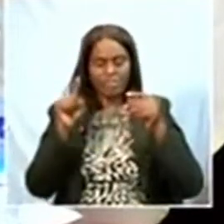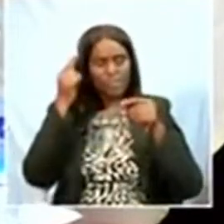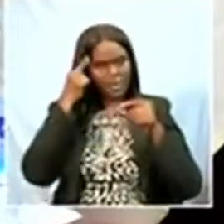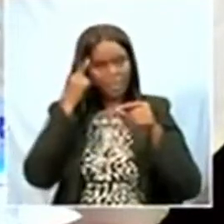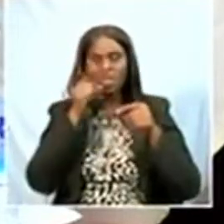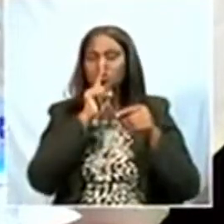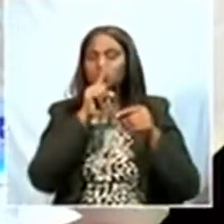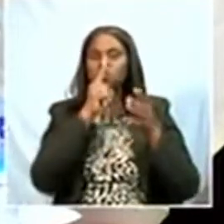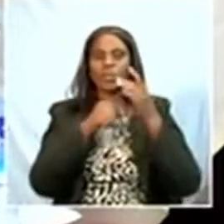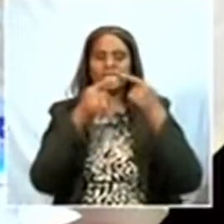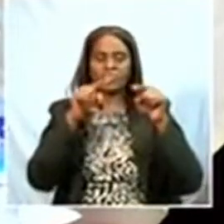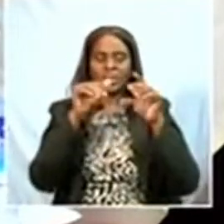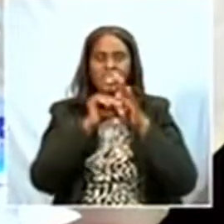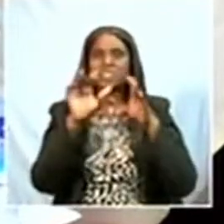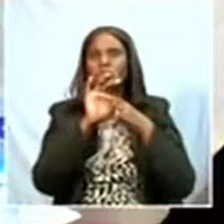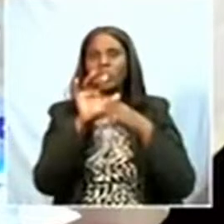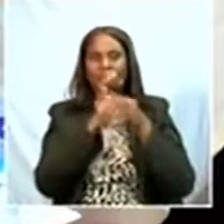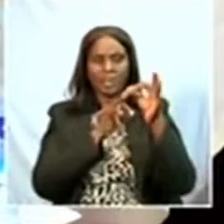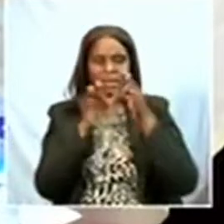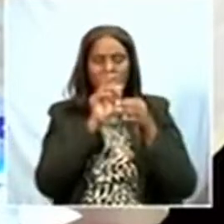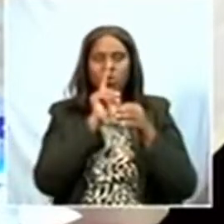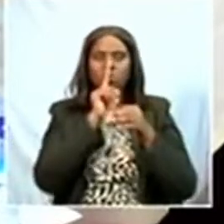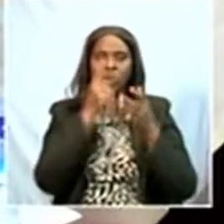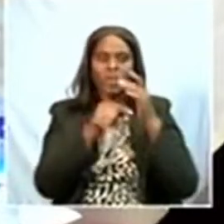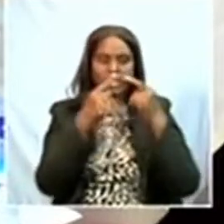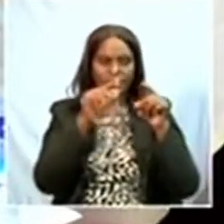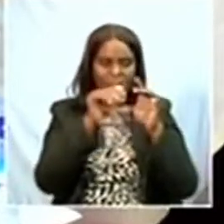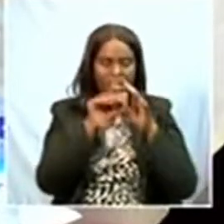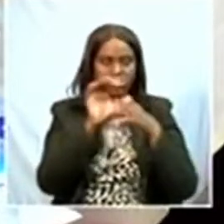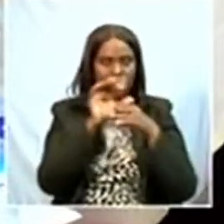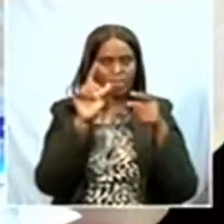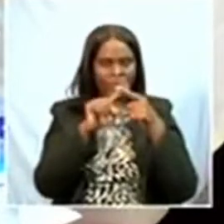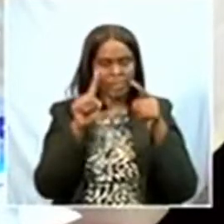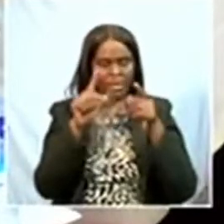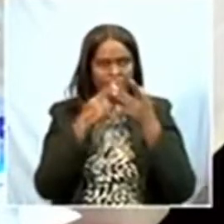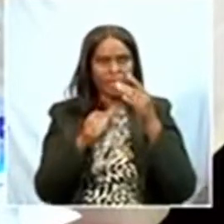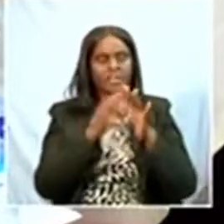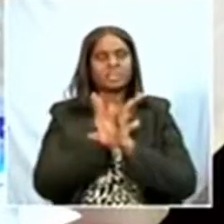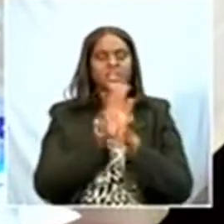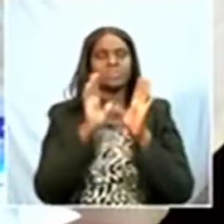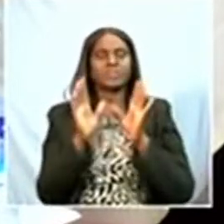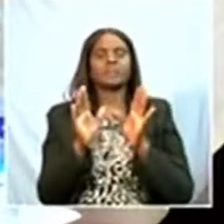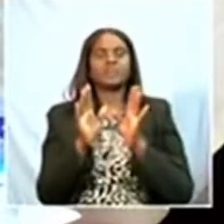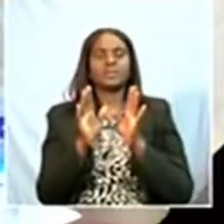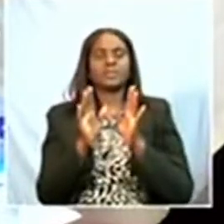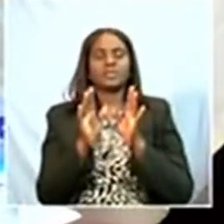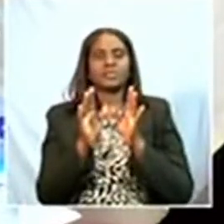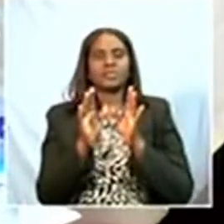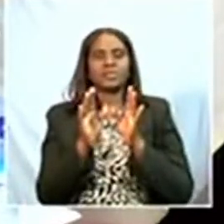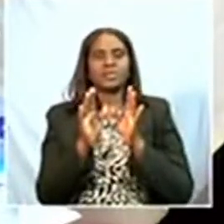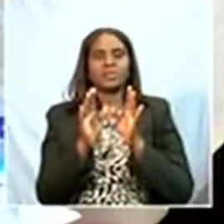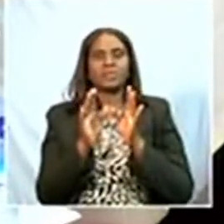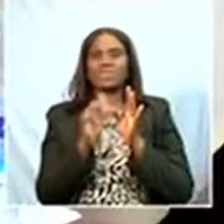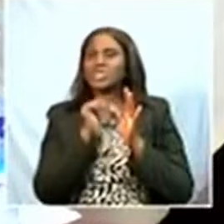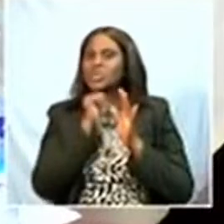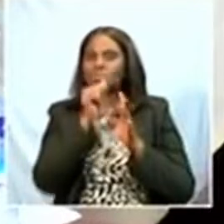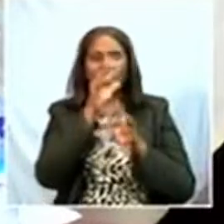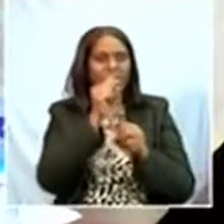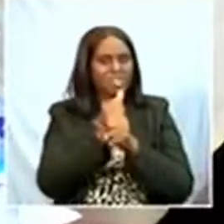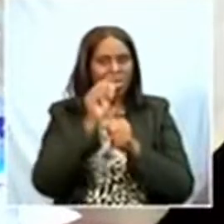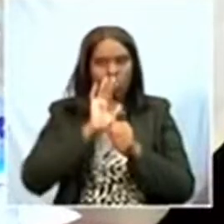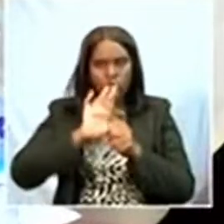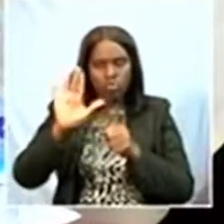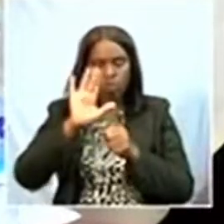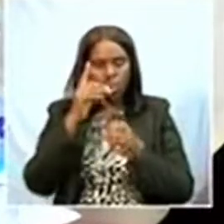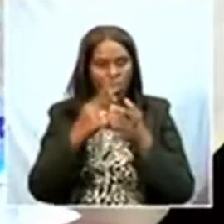of what is happening on the Copper Belt, that Zambians are not getting what they are supposed